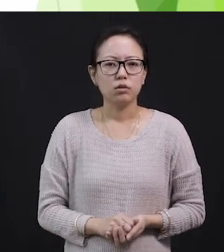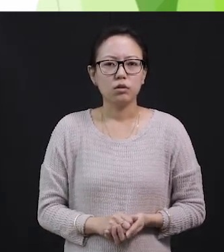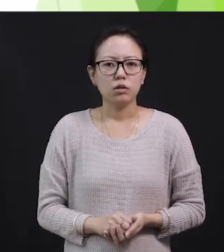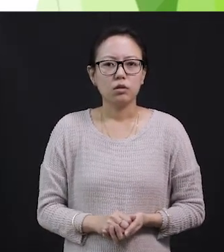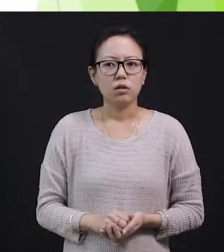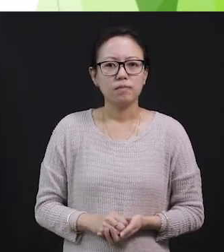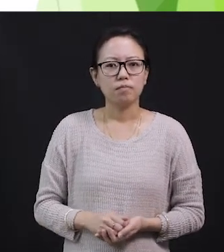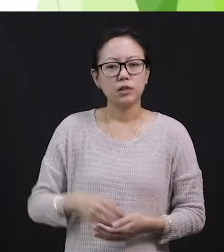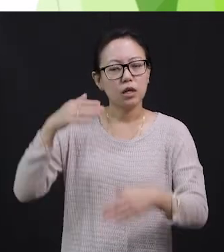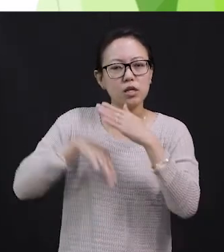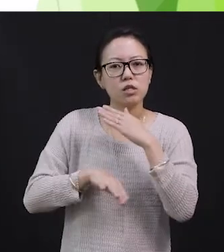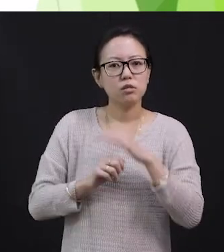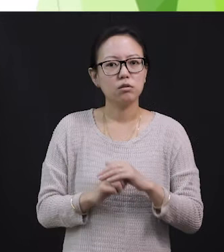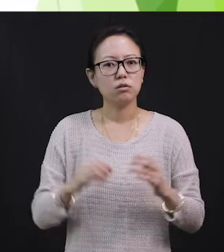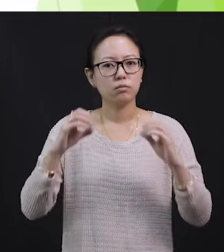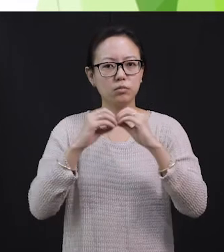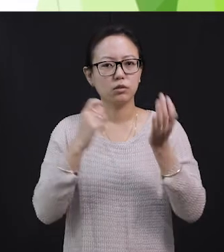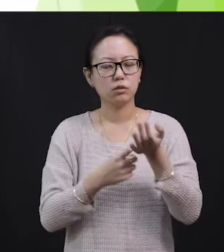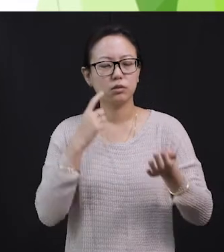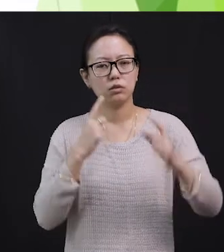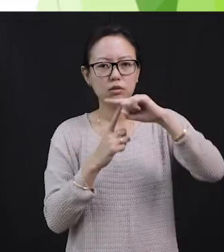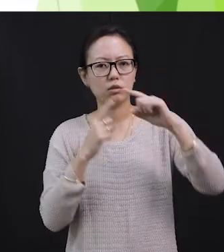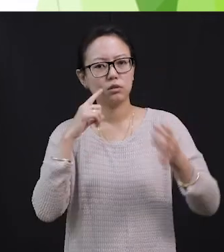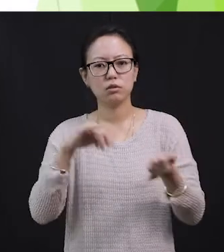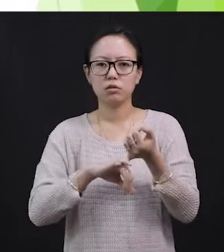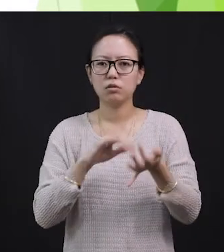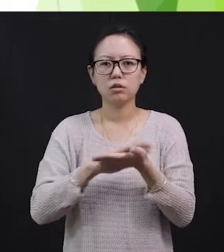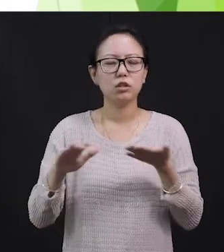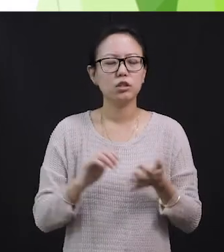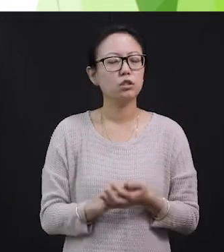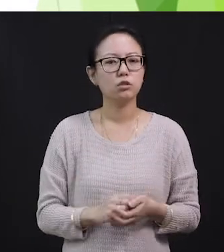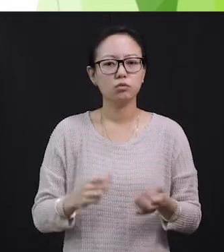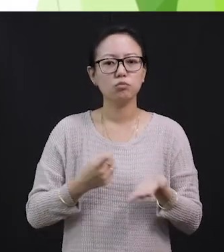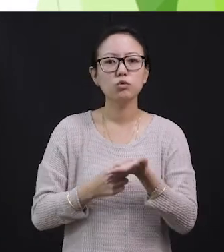British Empire in India. So the Swadeshi movement was all about